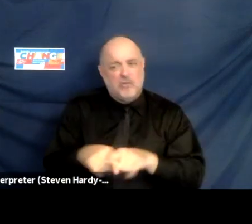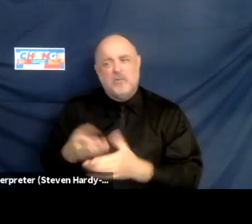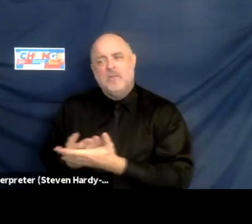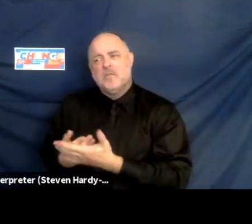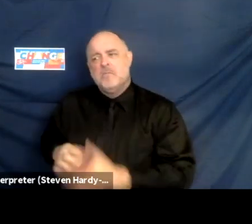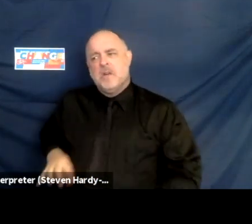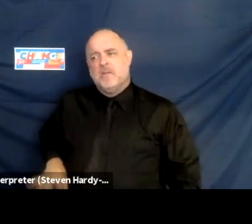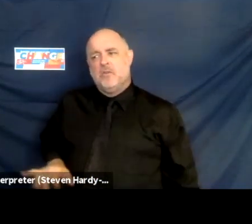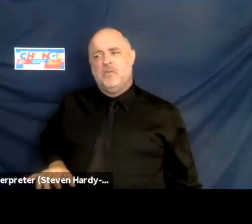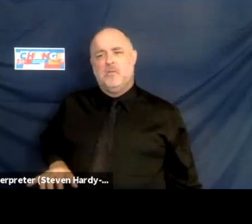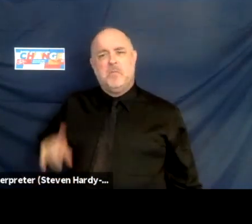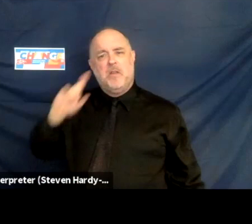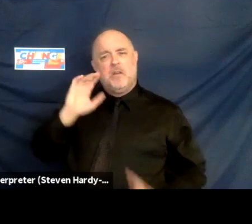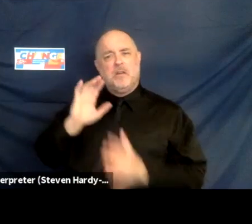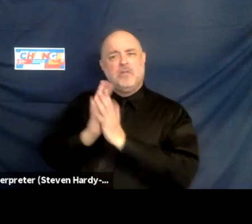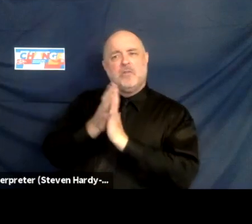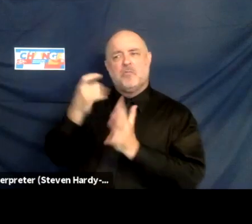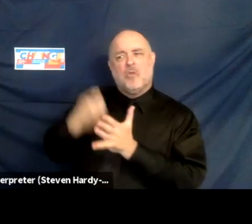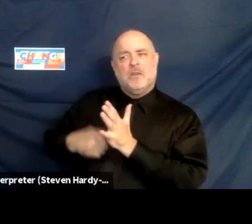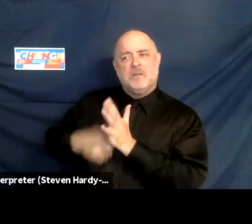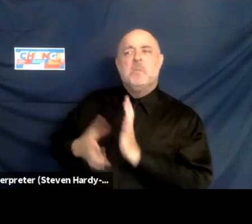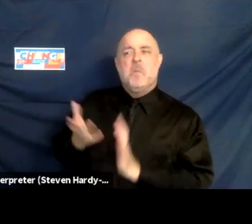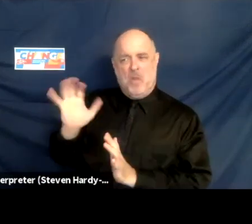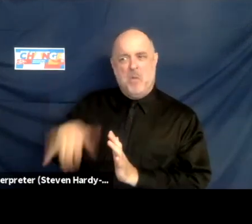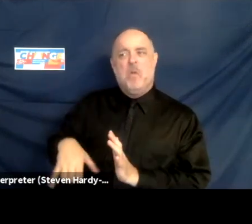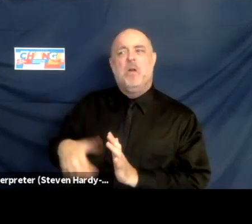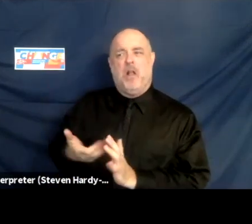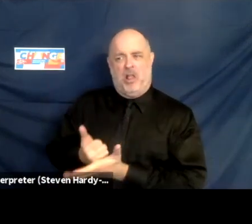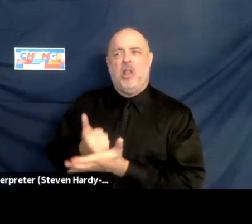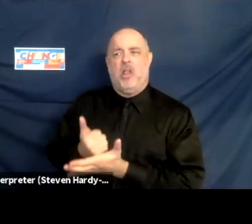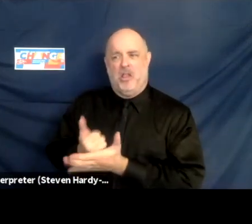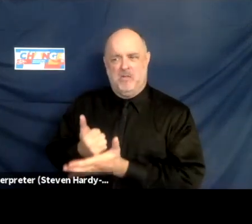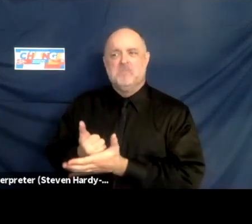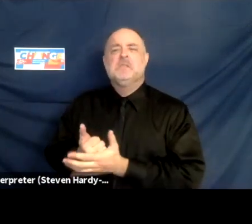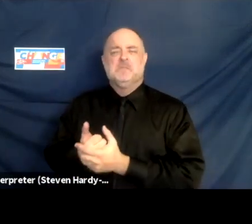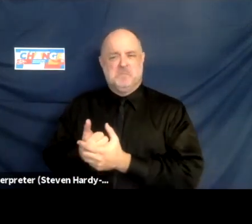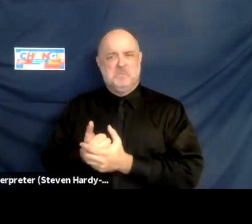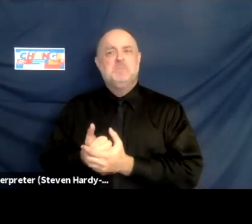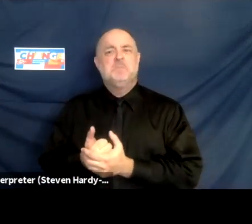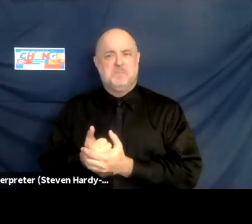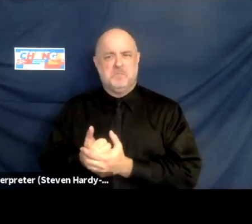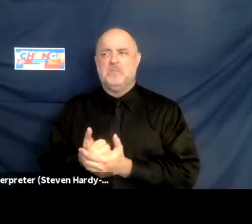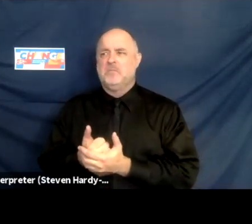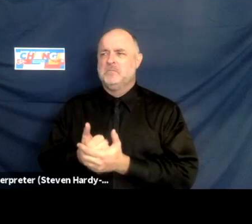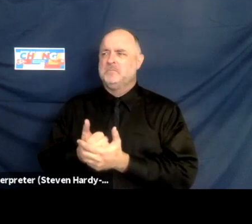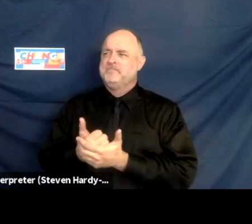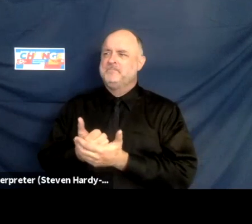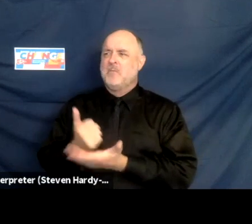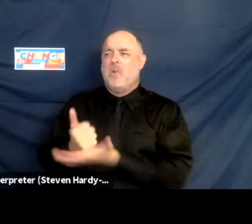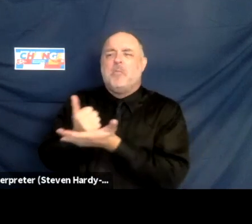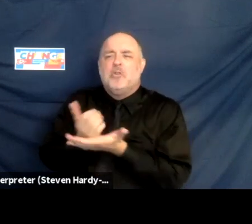I believe congestion pricing will have had a knock-on effect on encouraging more bicycle use as